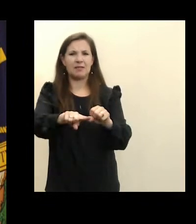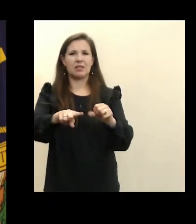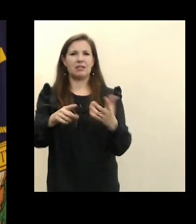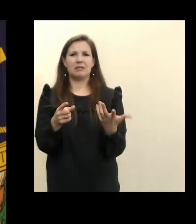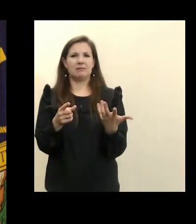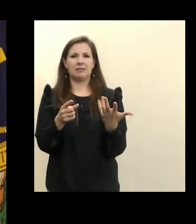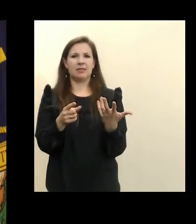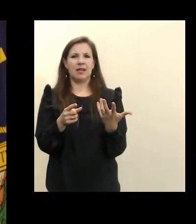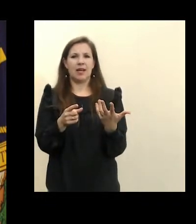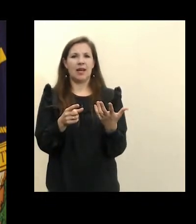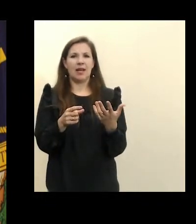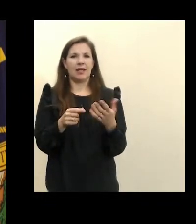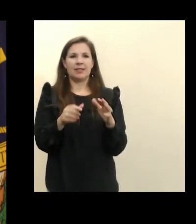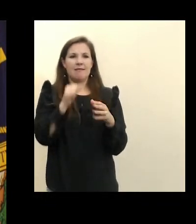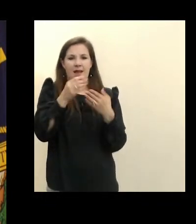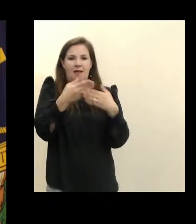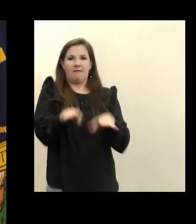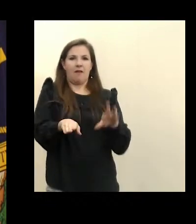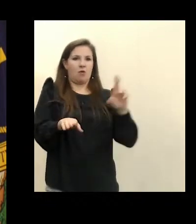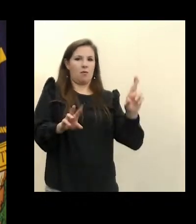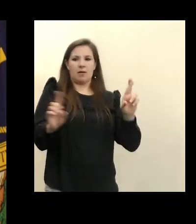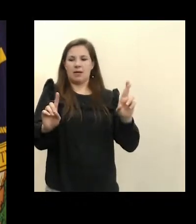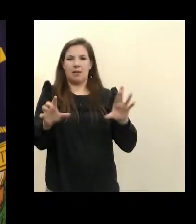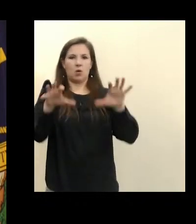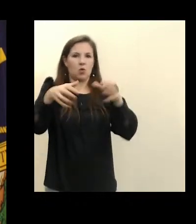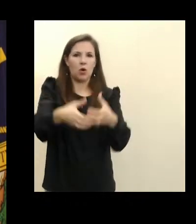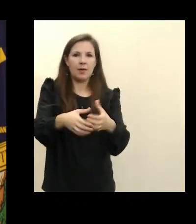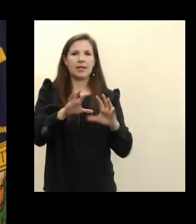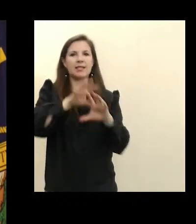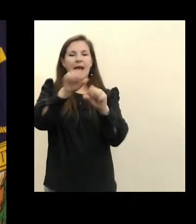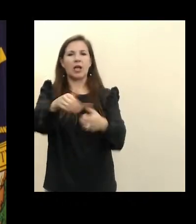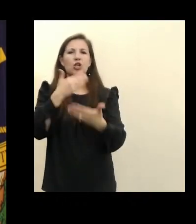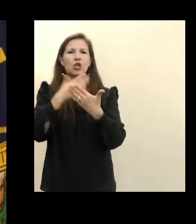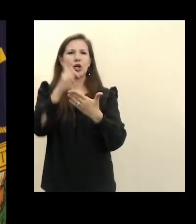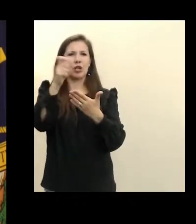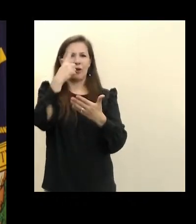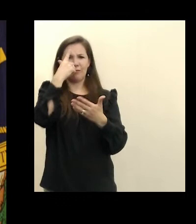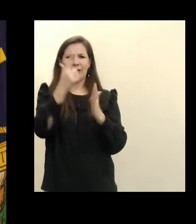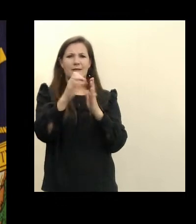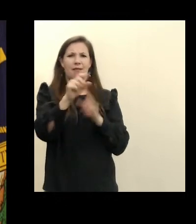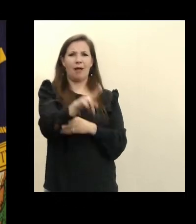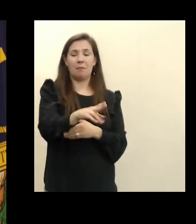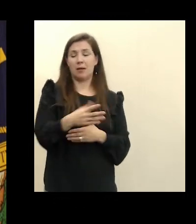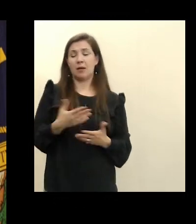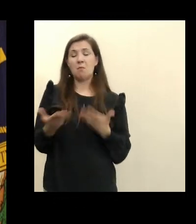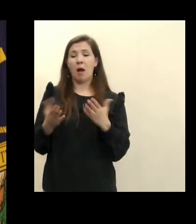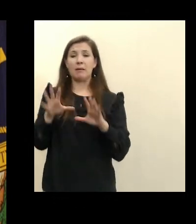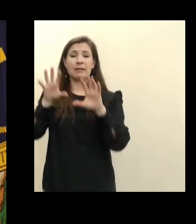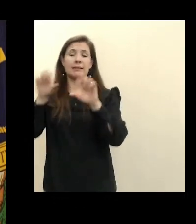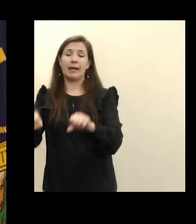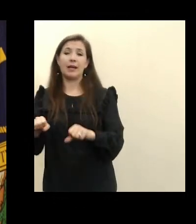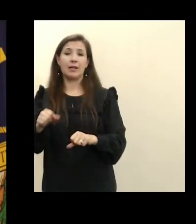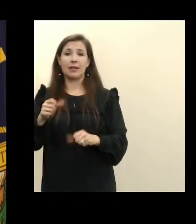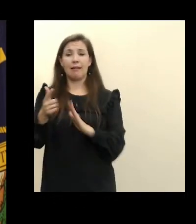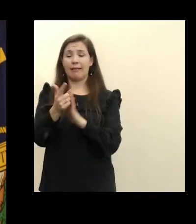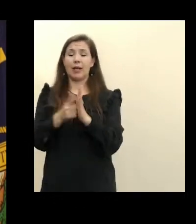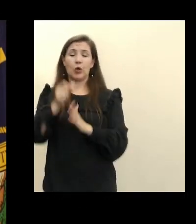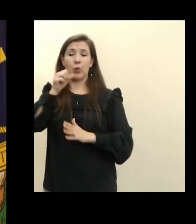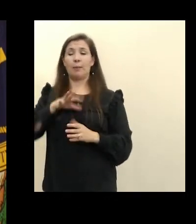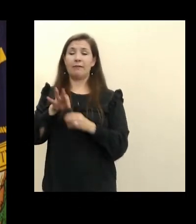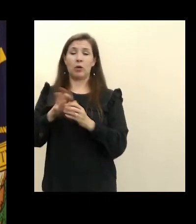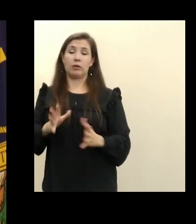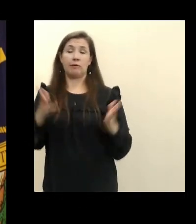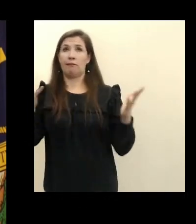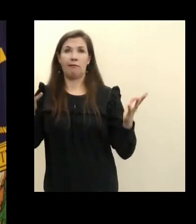organization. He's attacking the Good Government Club. I'm sure next week he'll be attacking the League of Women Voters. Tom, did you have a question? Are you all right?